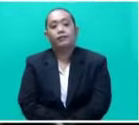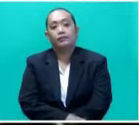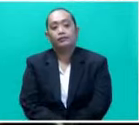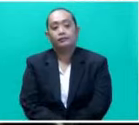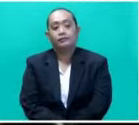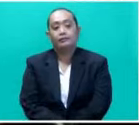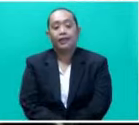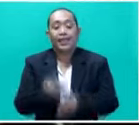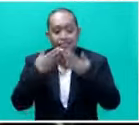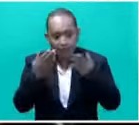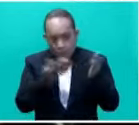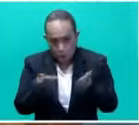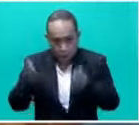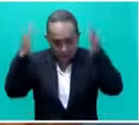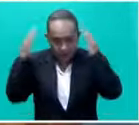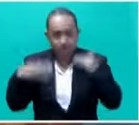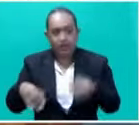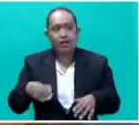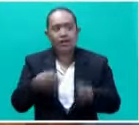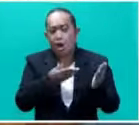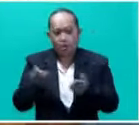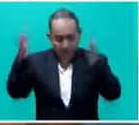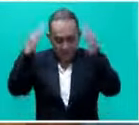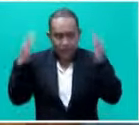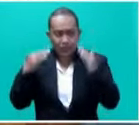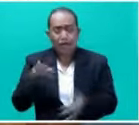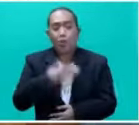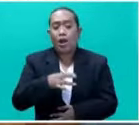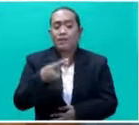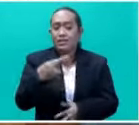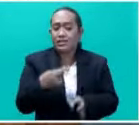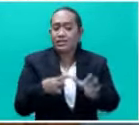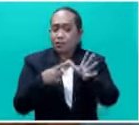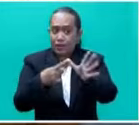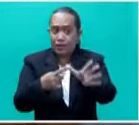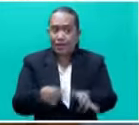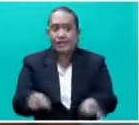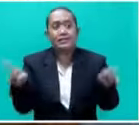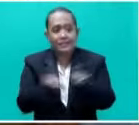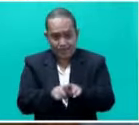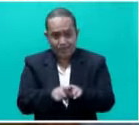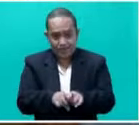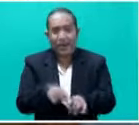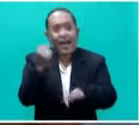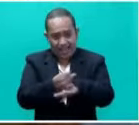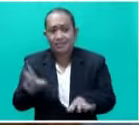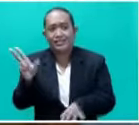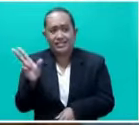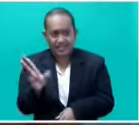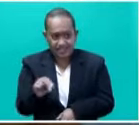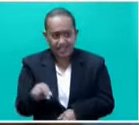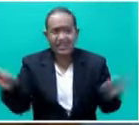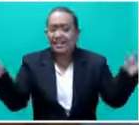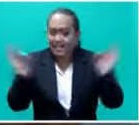Thank you, Honourable Speaker. Honourable Speaker, I'd like to begin my reply by stating that just like everything this government does, there's